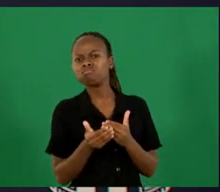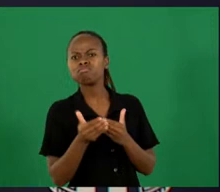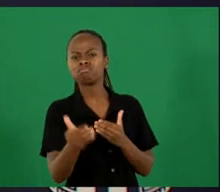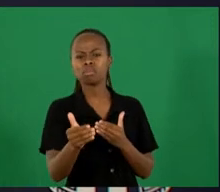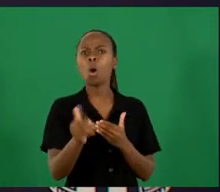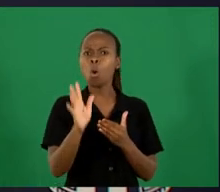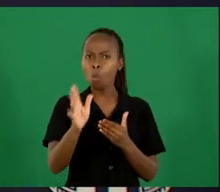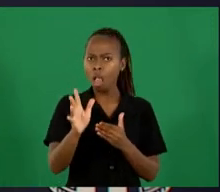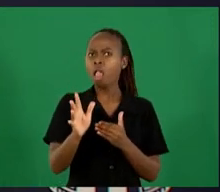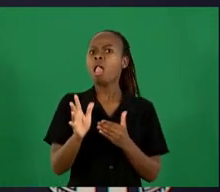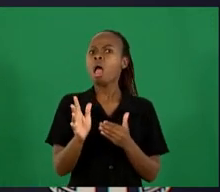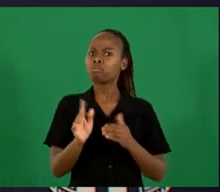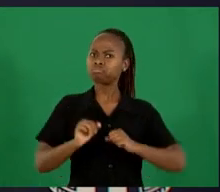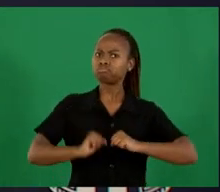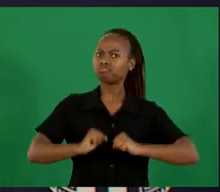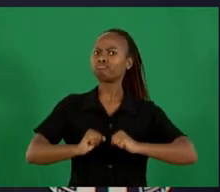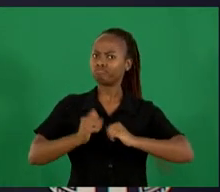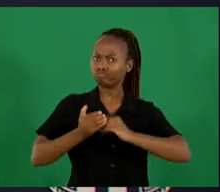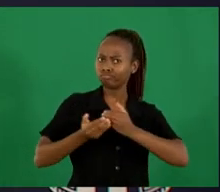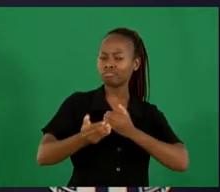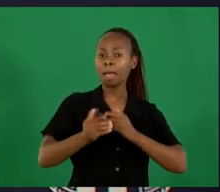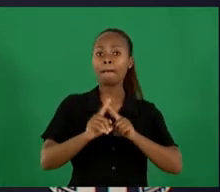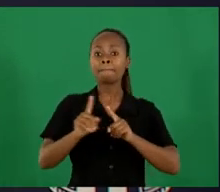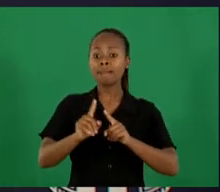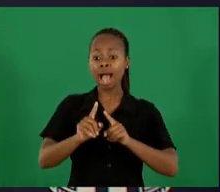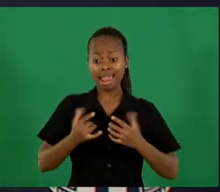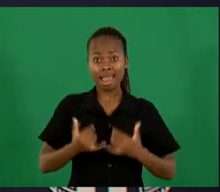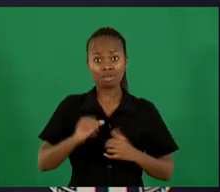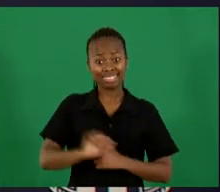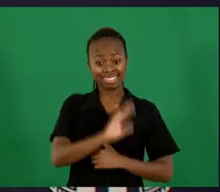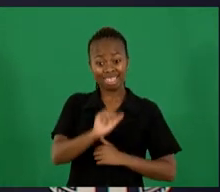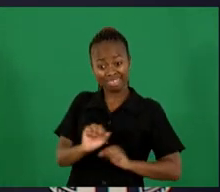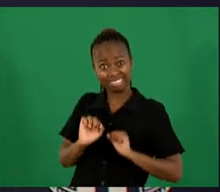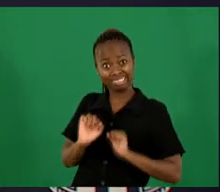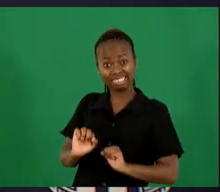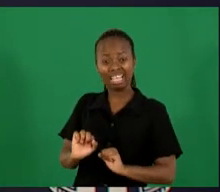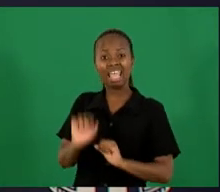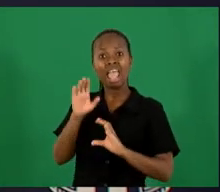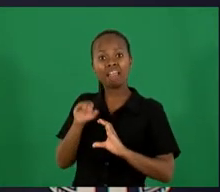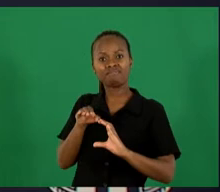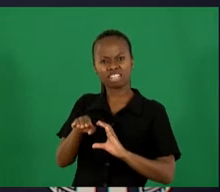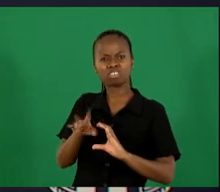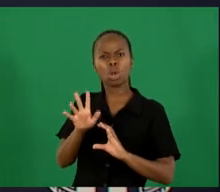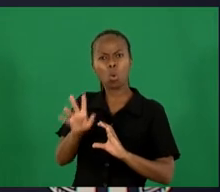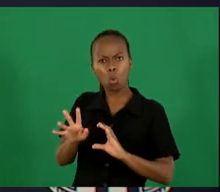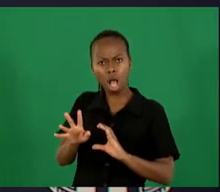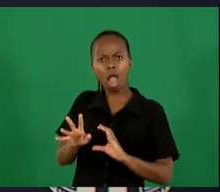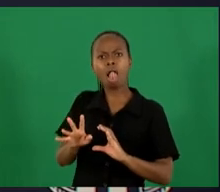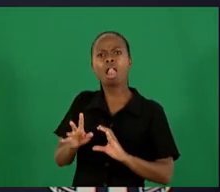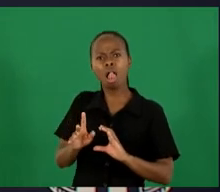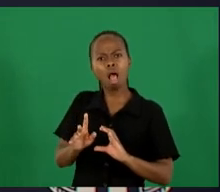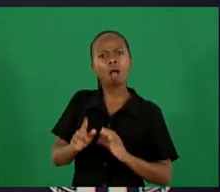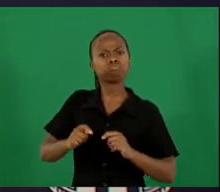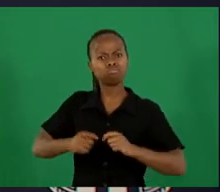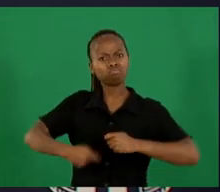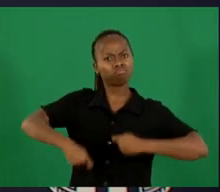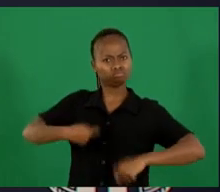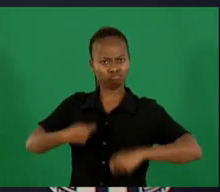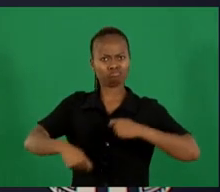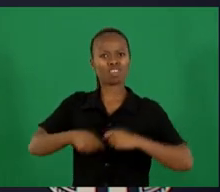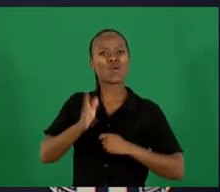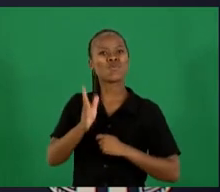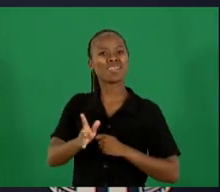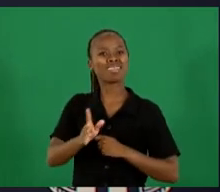up again, in part due to the lagged impact of the weaker exchange rate. Food price inflation